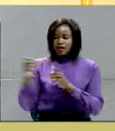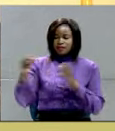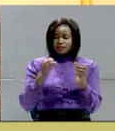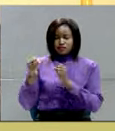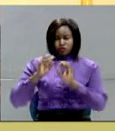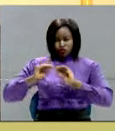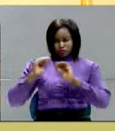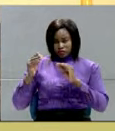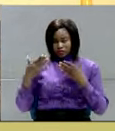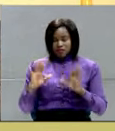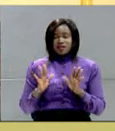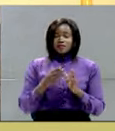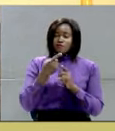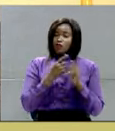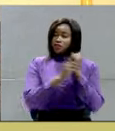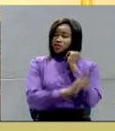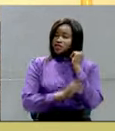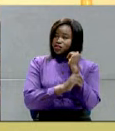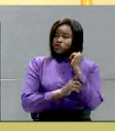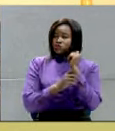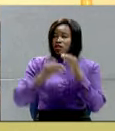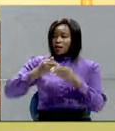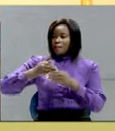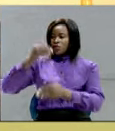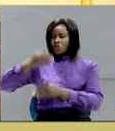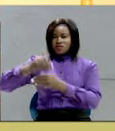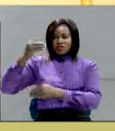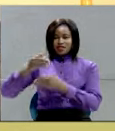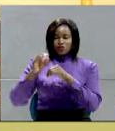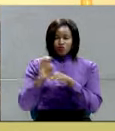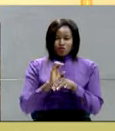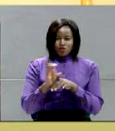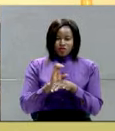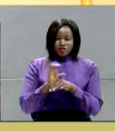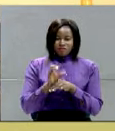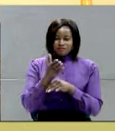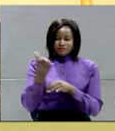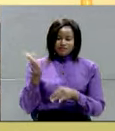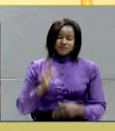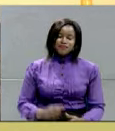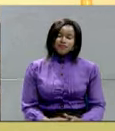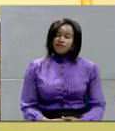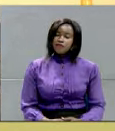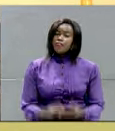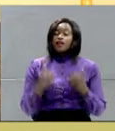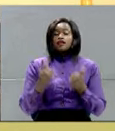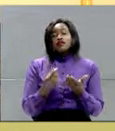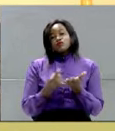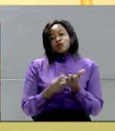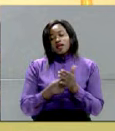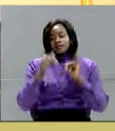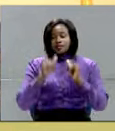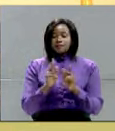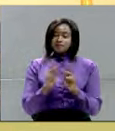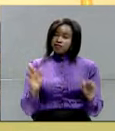trained from the districts bordering the DRC. So the country remains